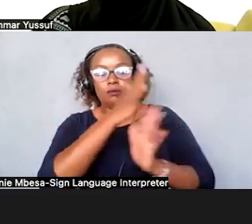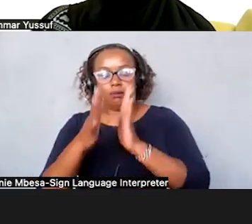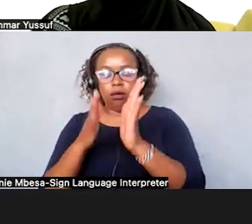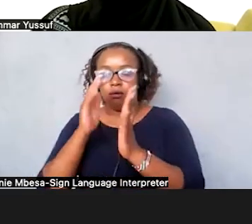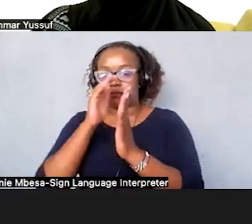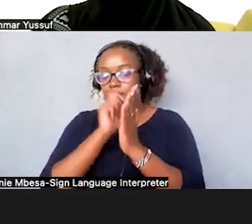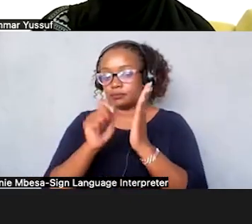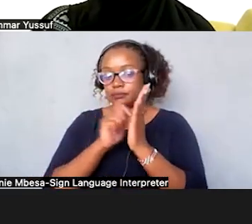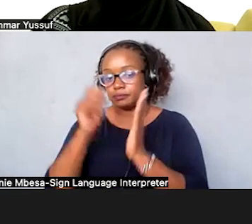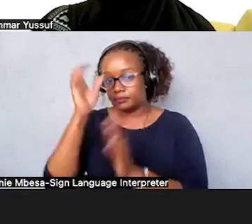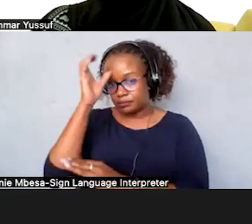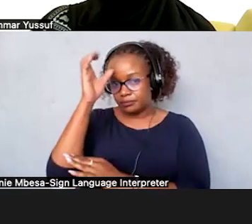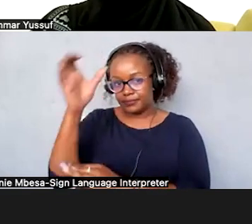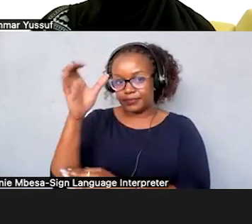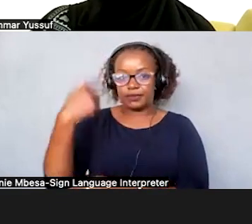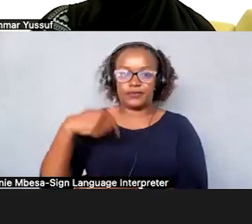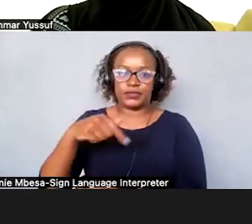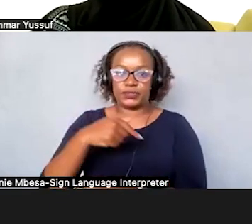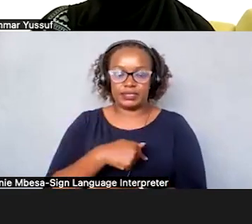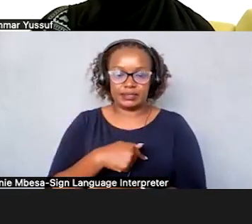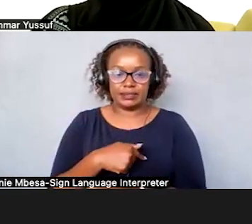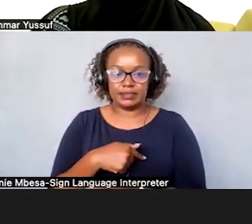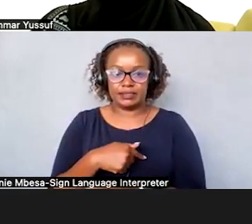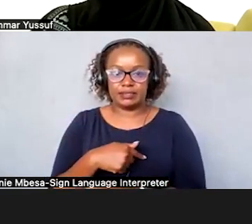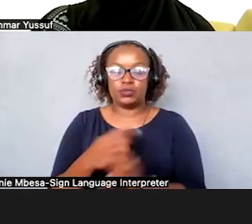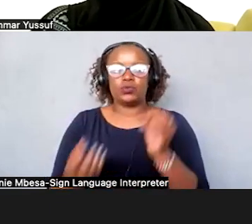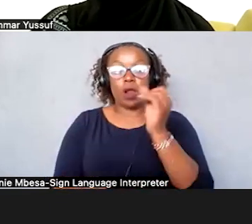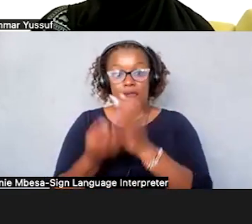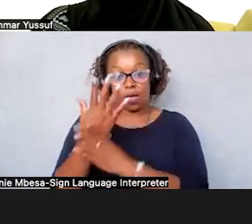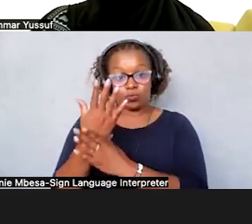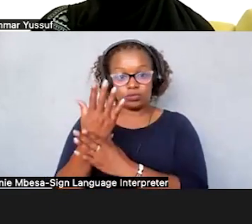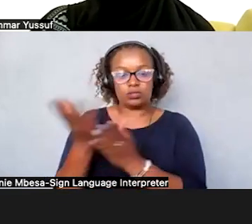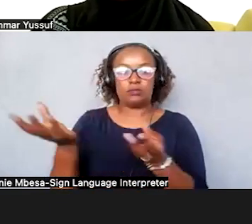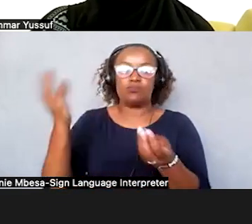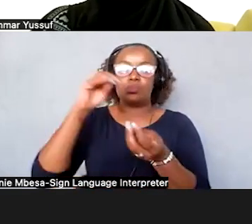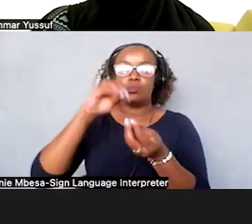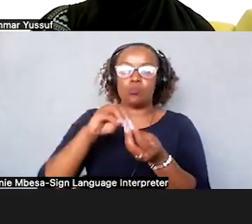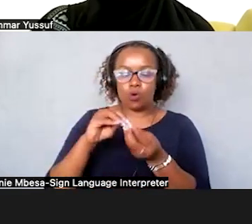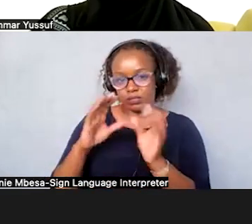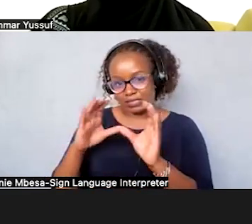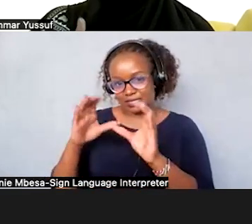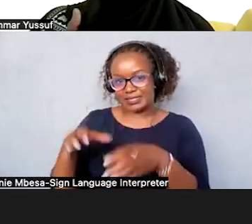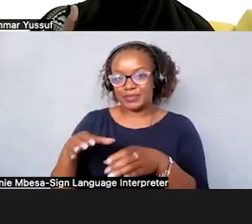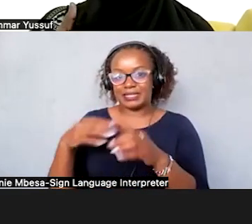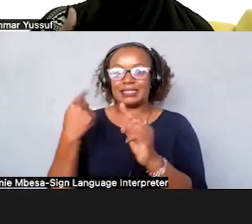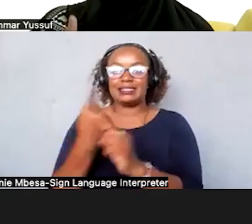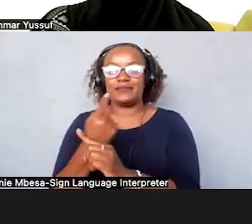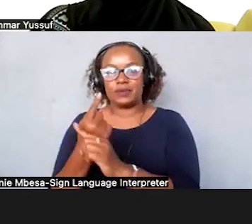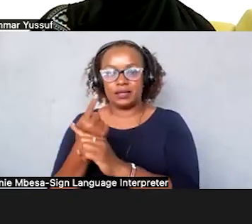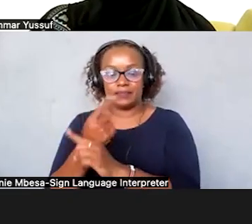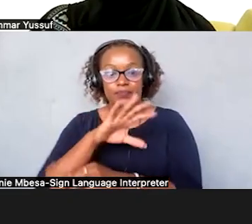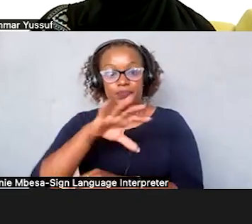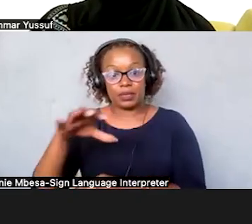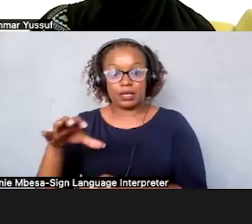for us to launch more chapters across the 22 hotspot counties. And then we have